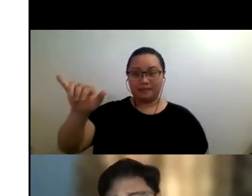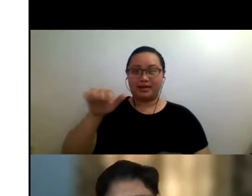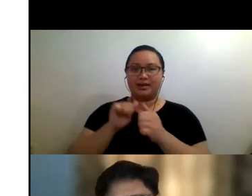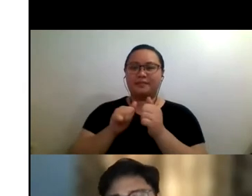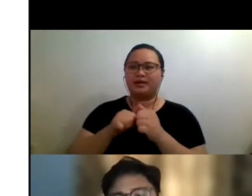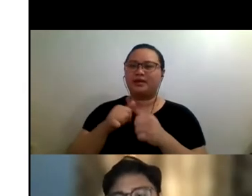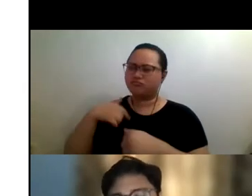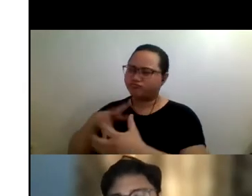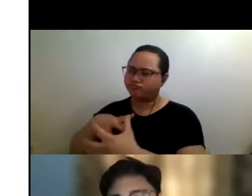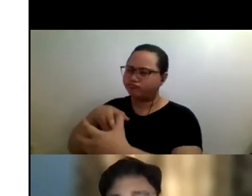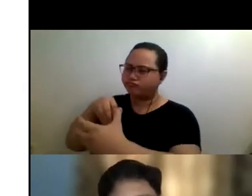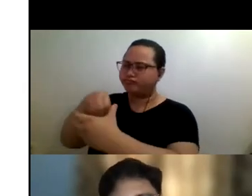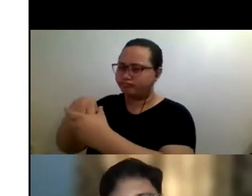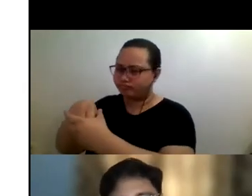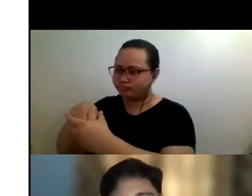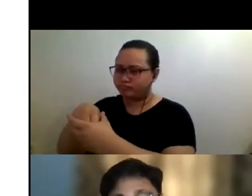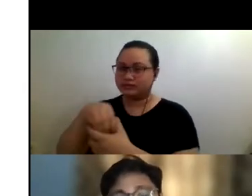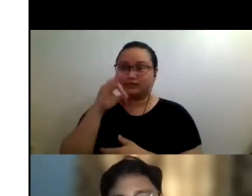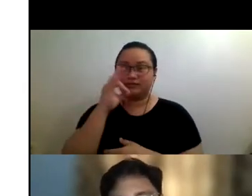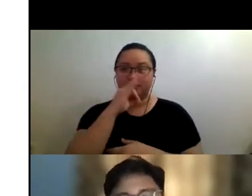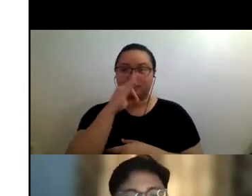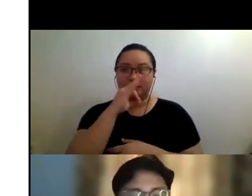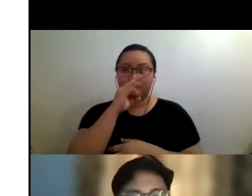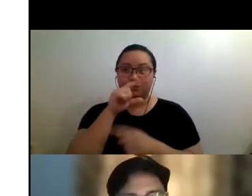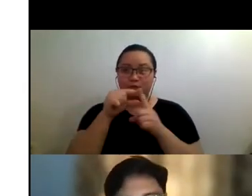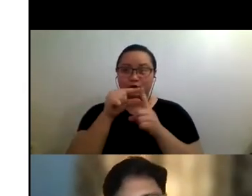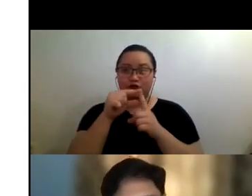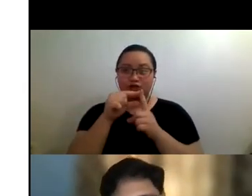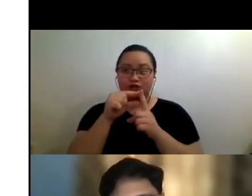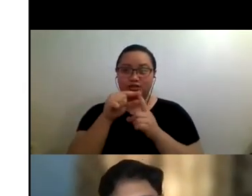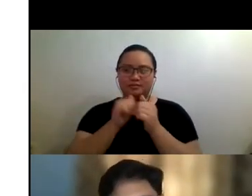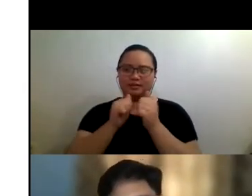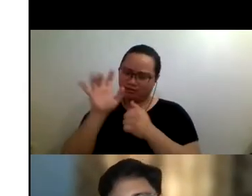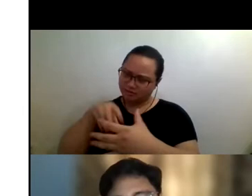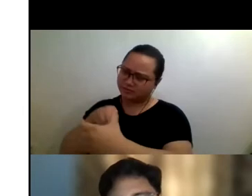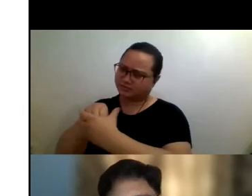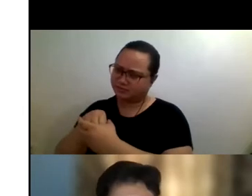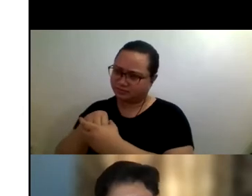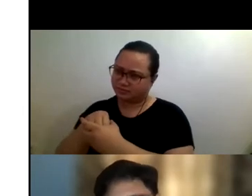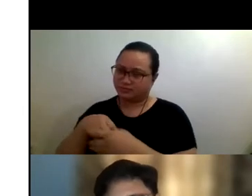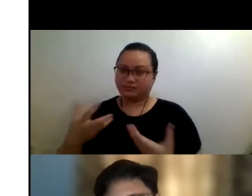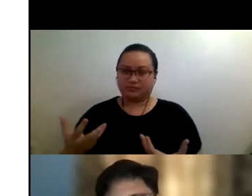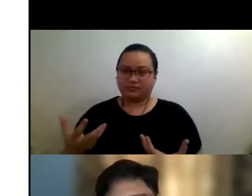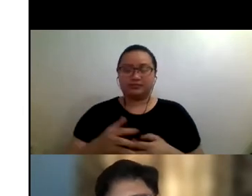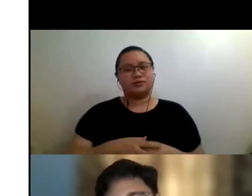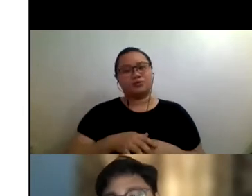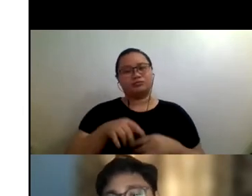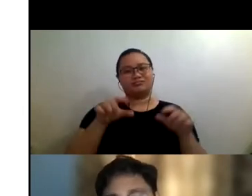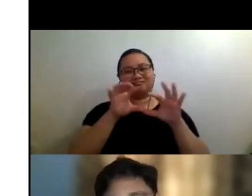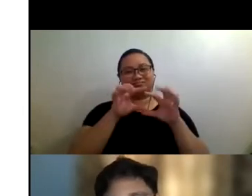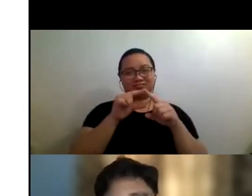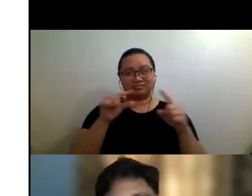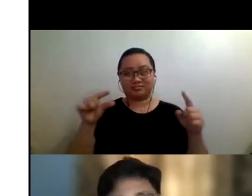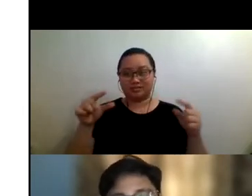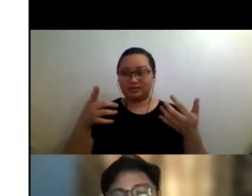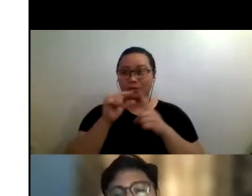Filipino, is to share or take part of. We often use the word pakikiramay to express sharing pain with